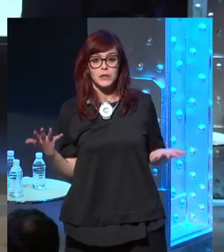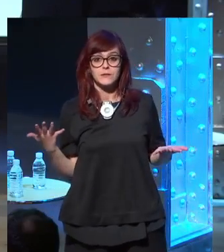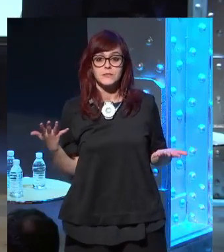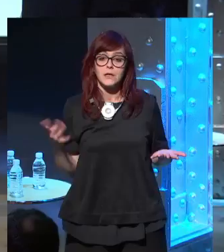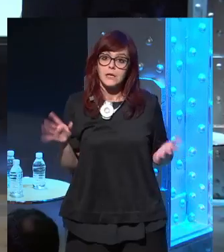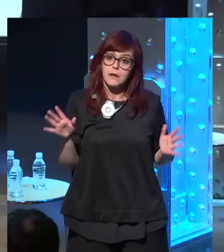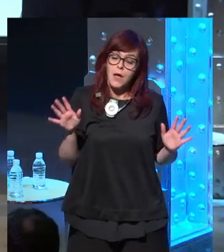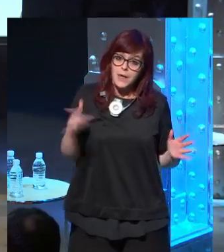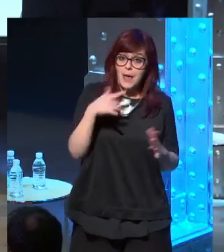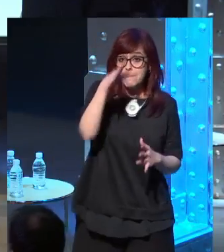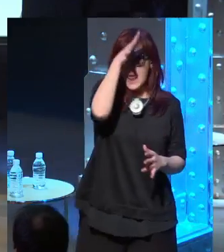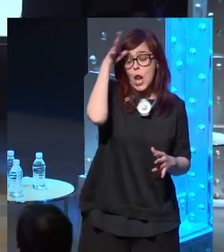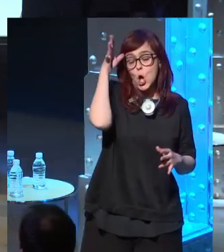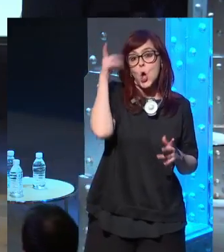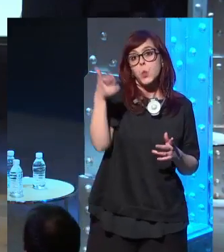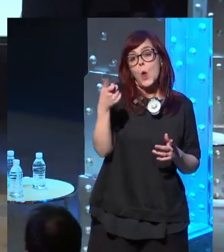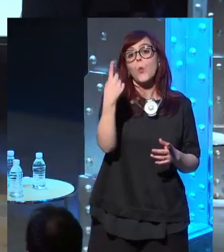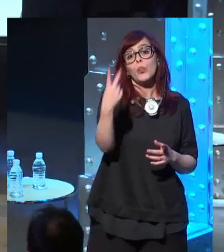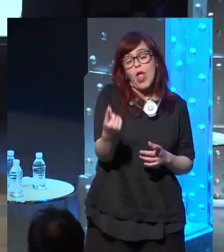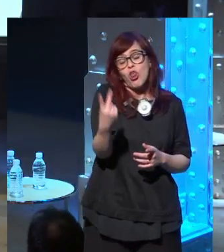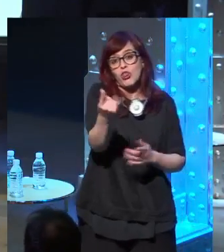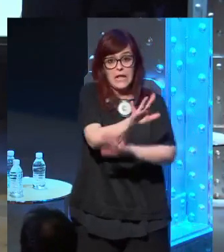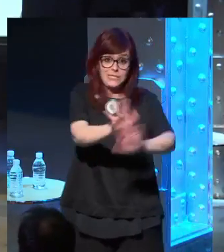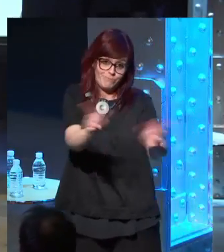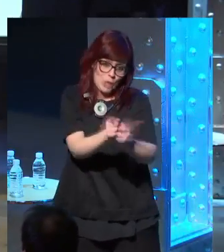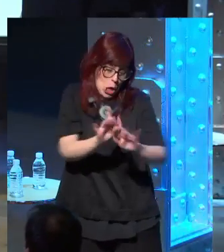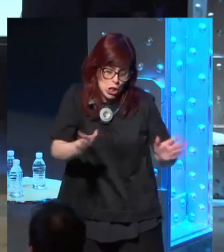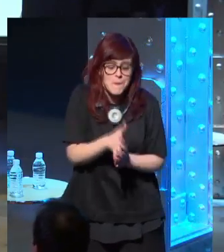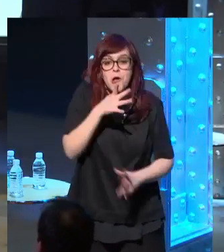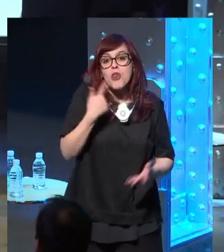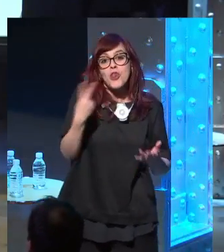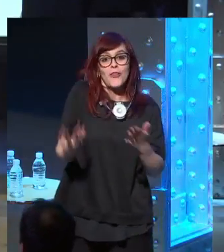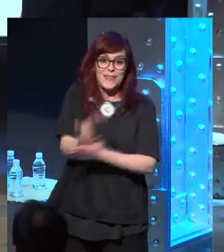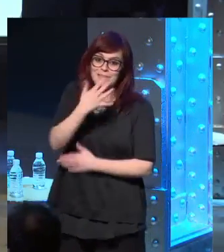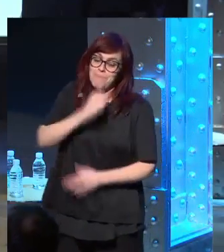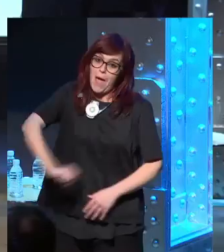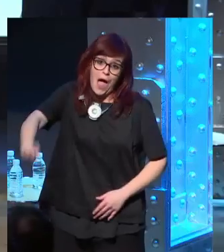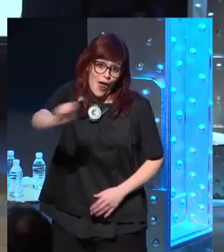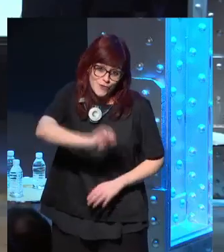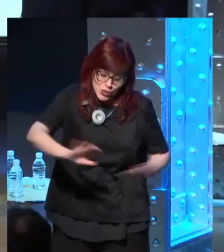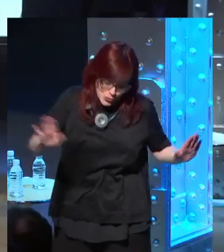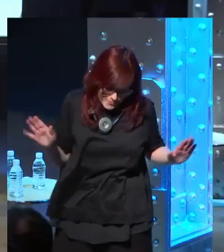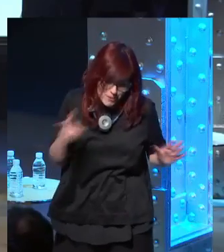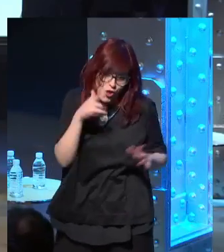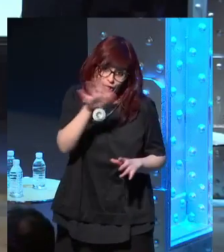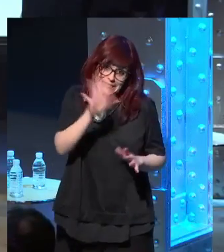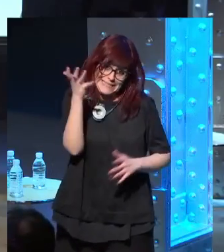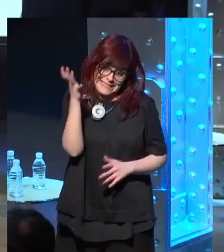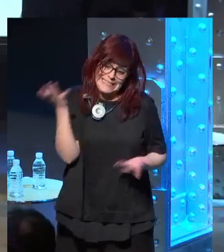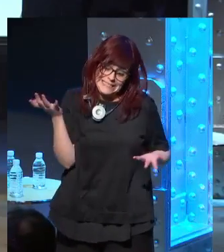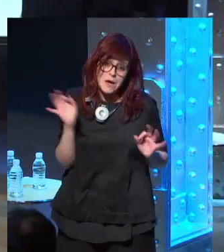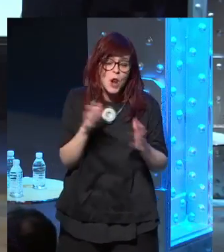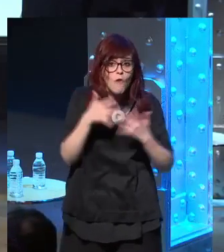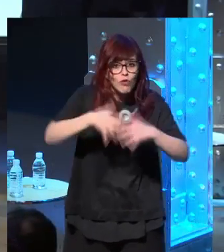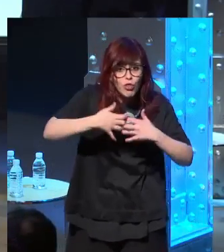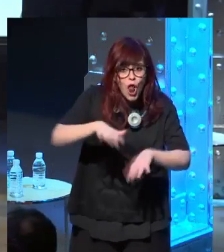back to winter. But those days are really amazing. And I think it's an example of one of the things that also works in the Nordic countries